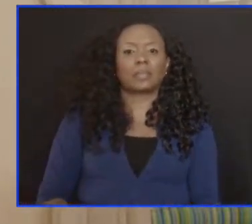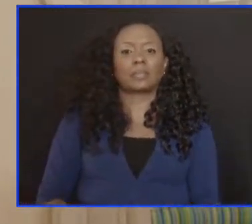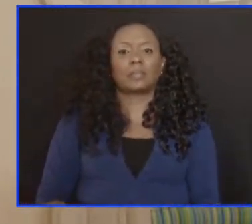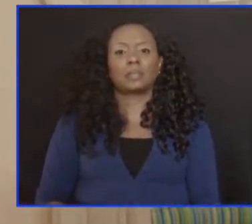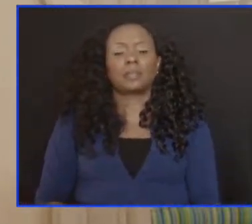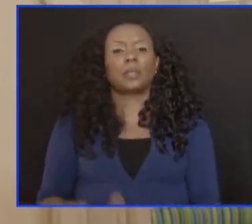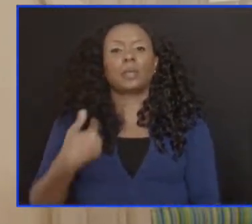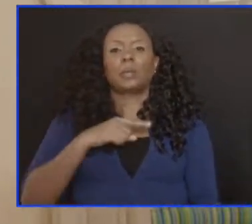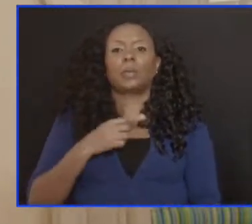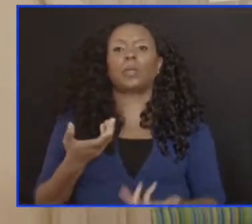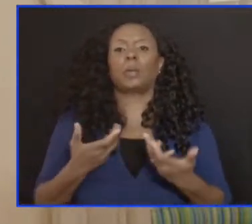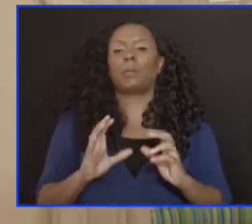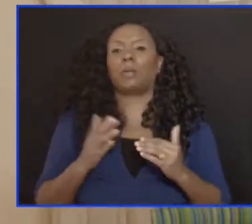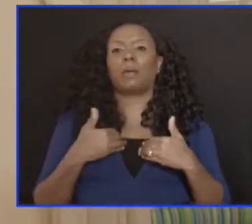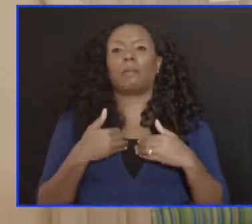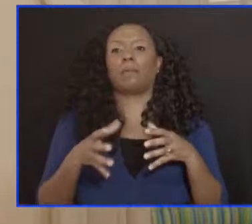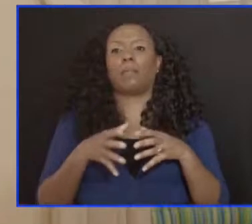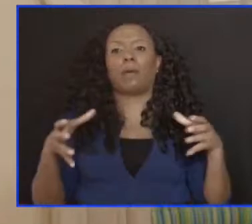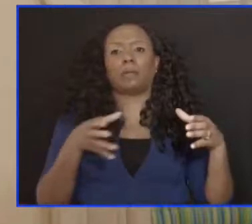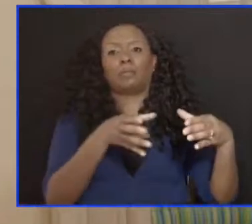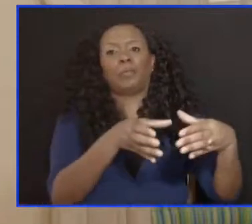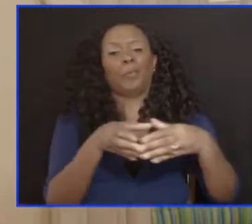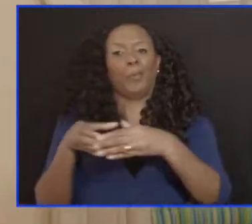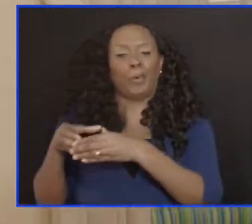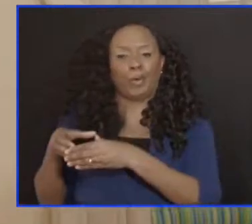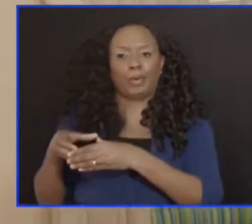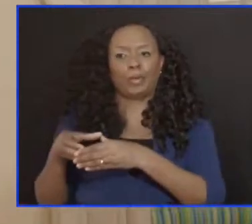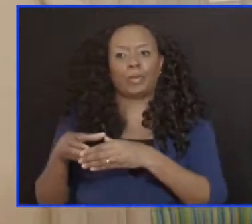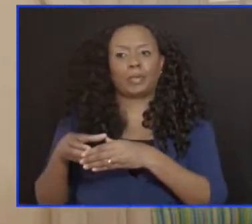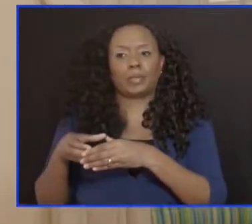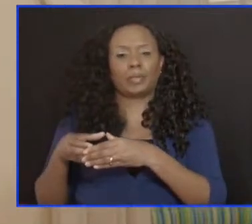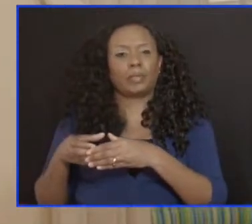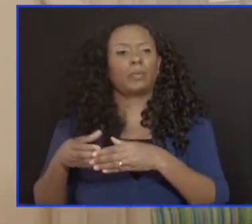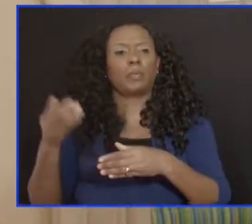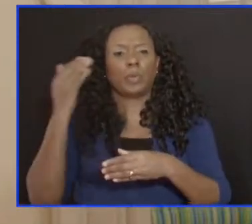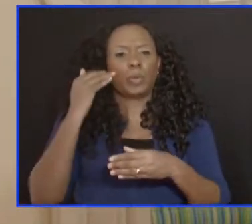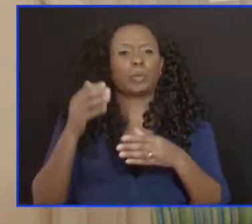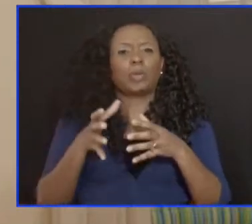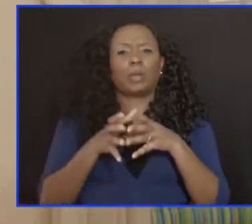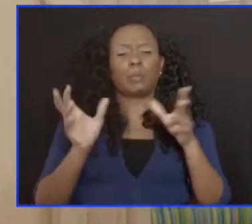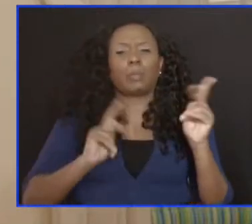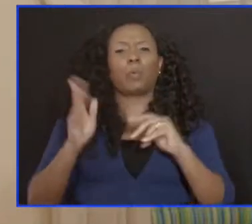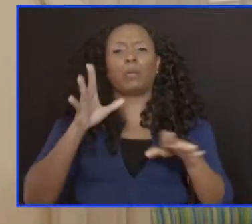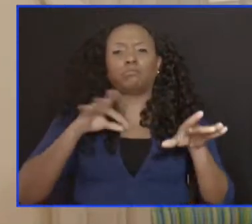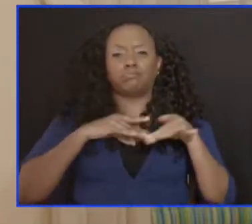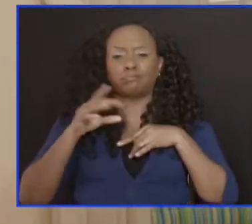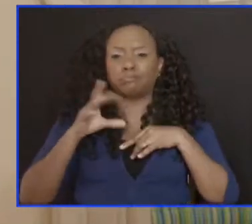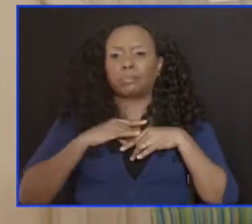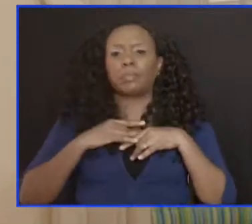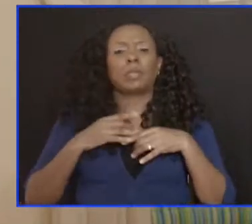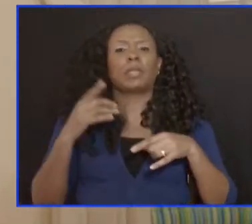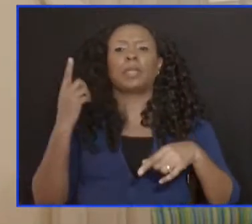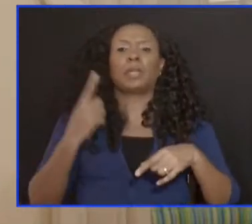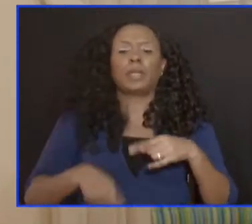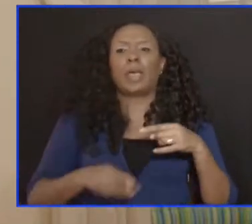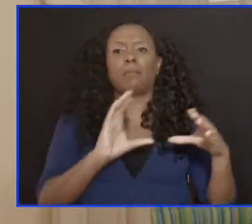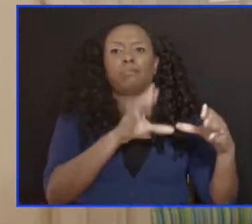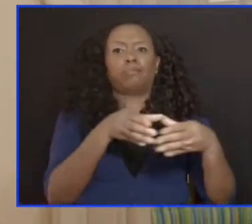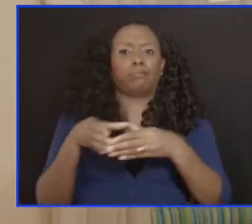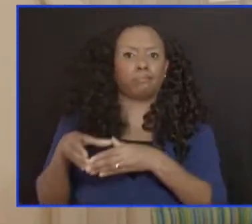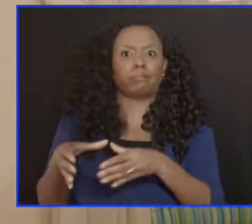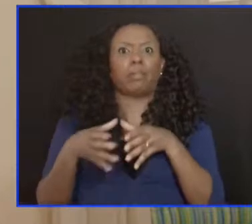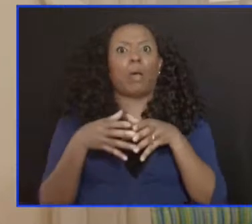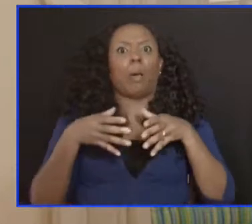be disruptive. The numbers were just going to be too large for the Ministry of Health, public health officials to manage